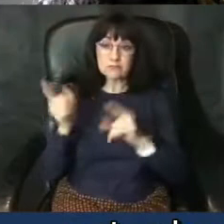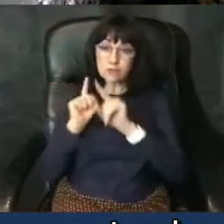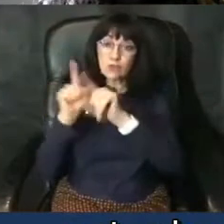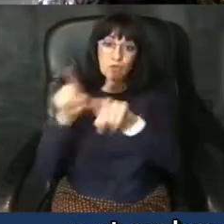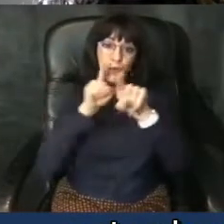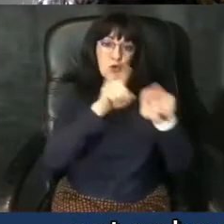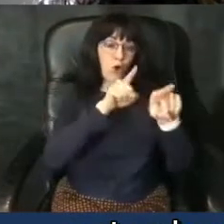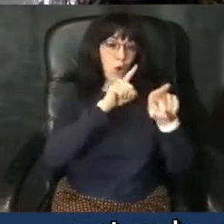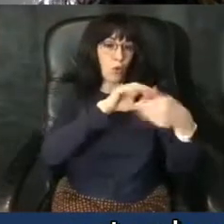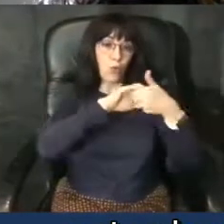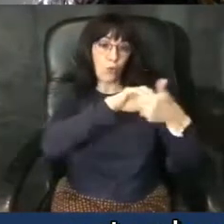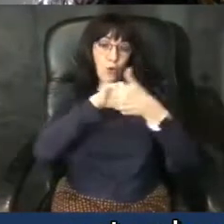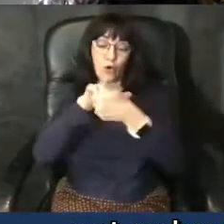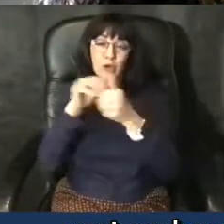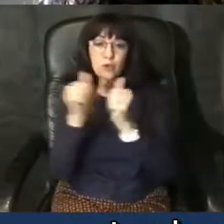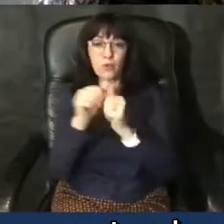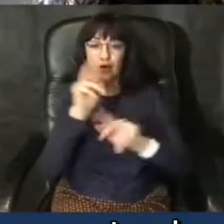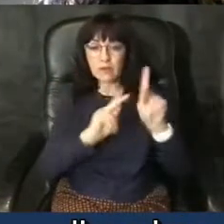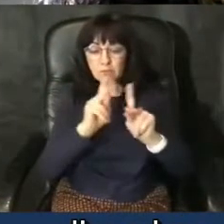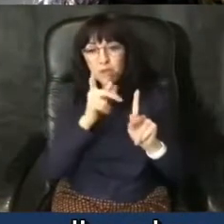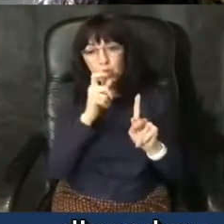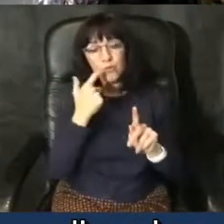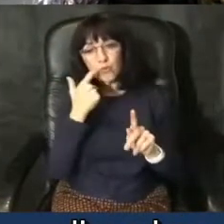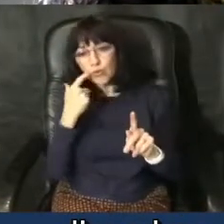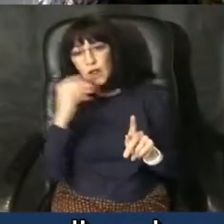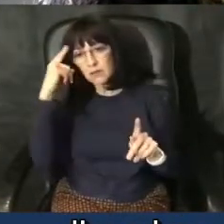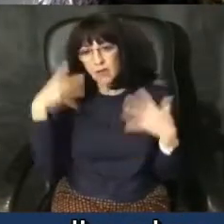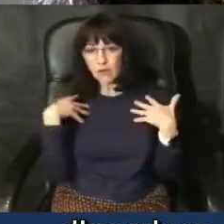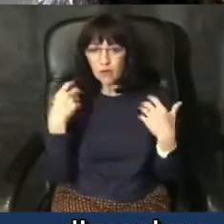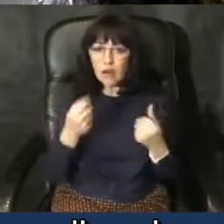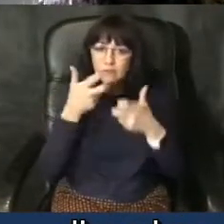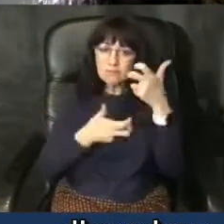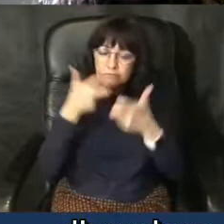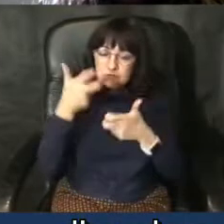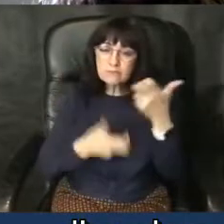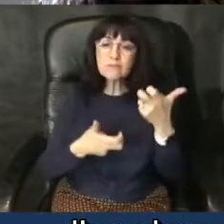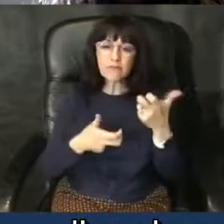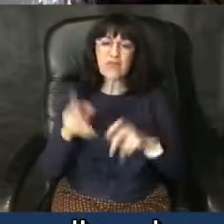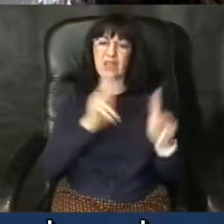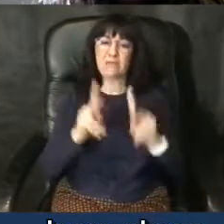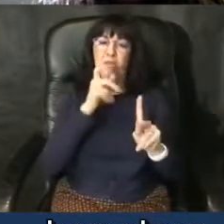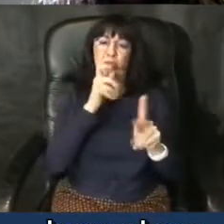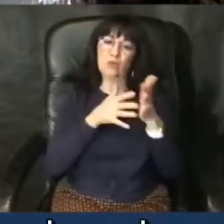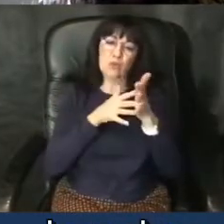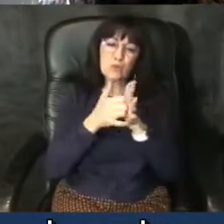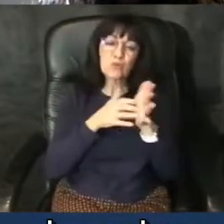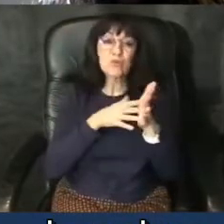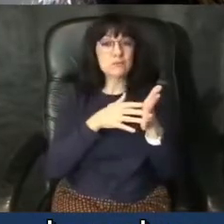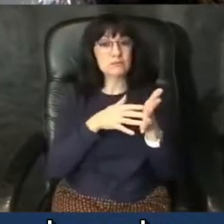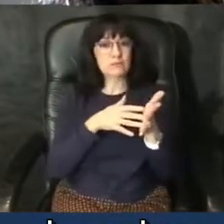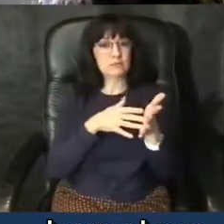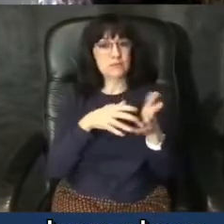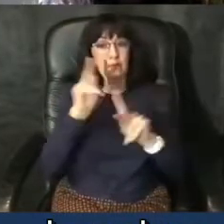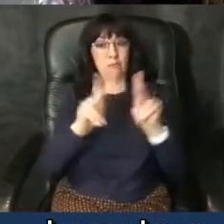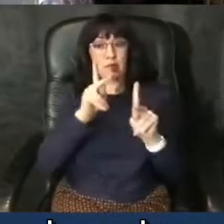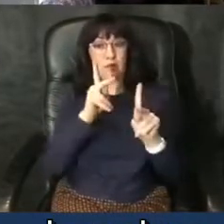working not only with individuals with substance use and mental health disorders, but individuals who are most vulnerable, such as our homeless. And I can share with